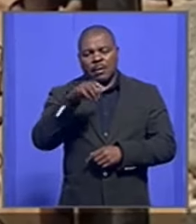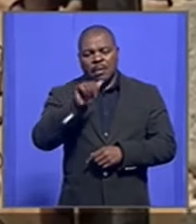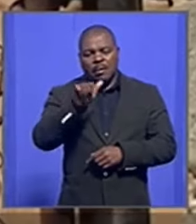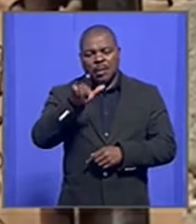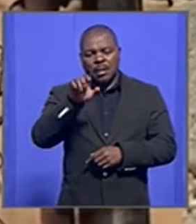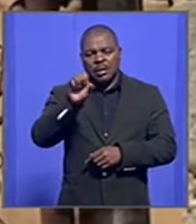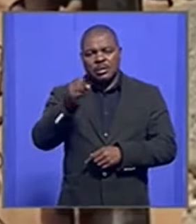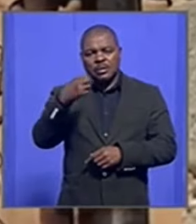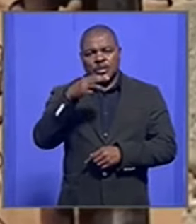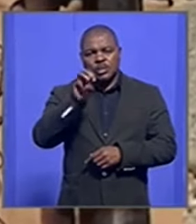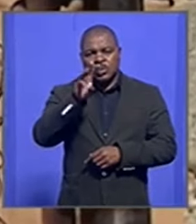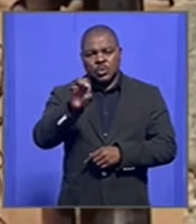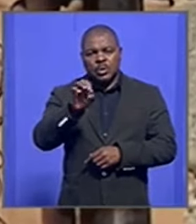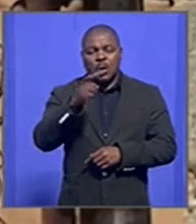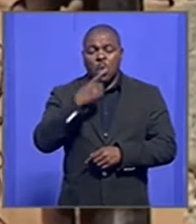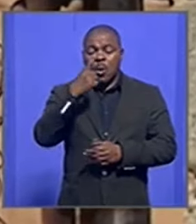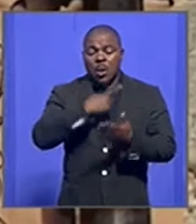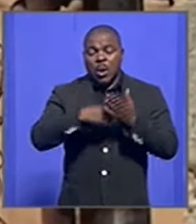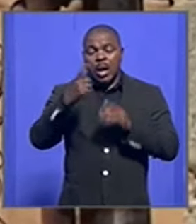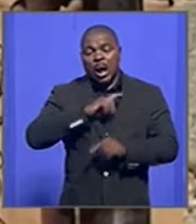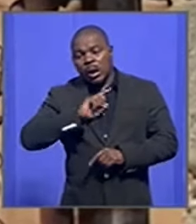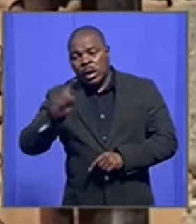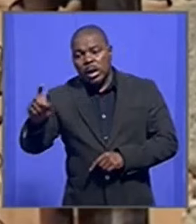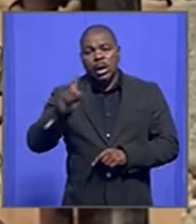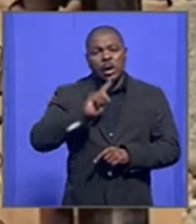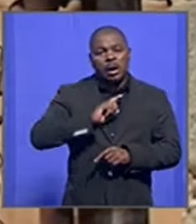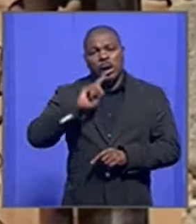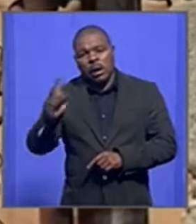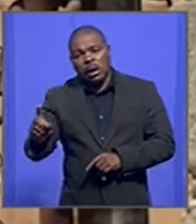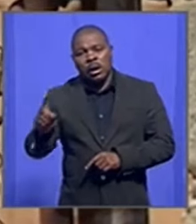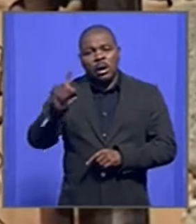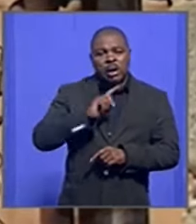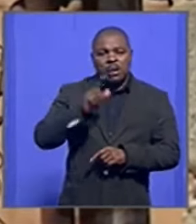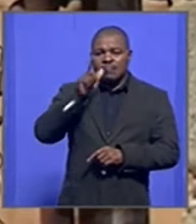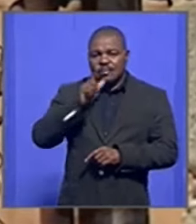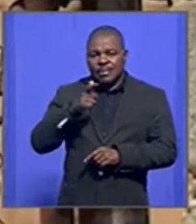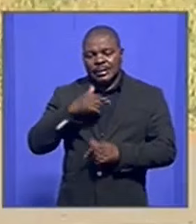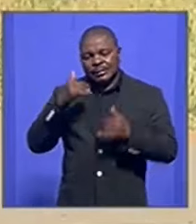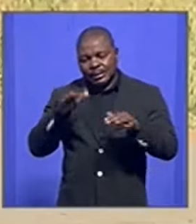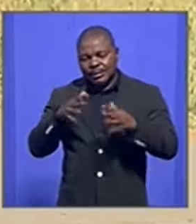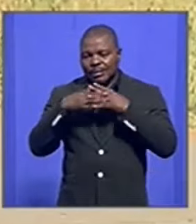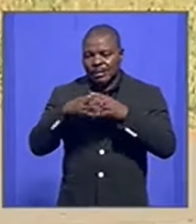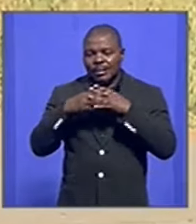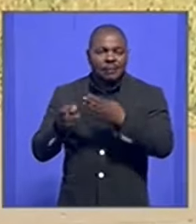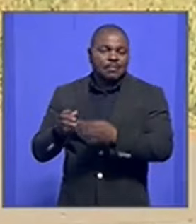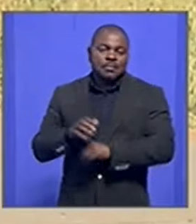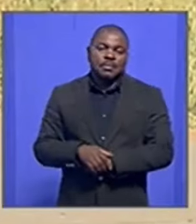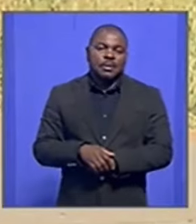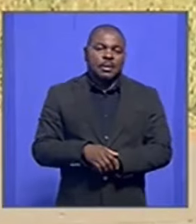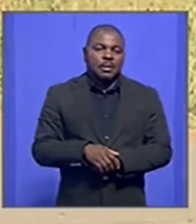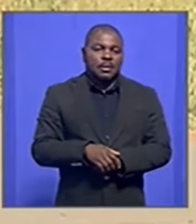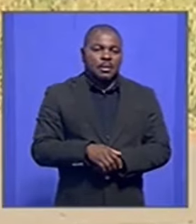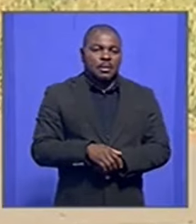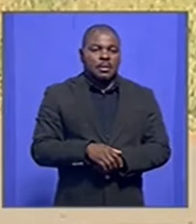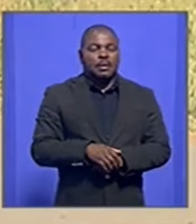so ke na le omtrend beke ke taboga so se segwane ba ntse ba re nya ga se kry go santse go le tiri makarne. Monna setilo wa